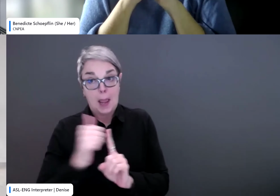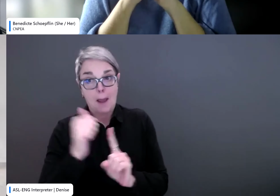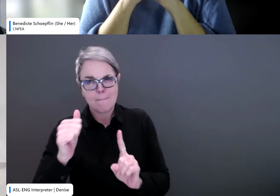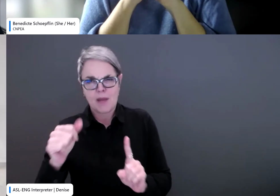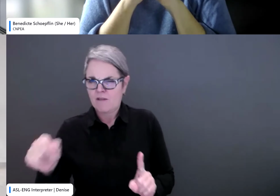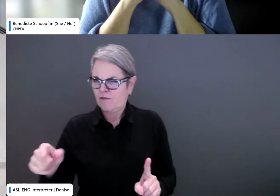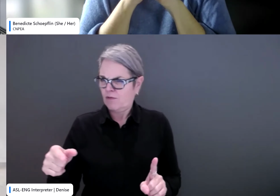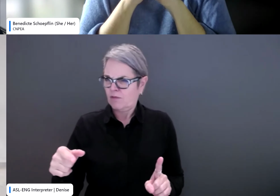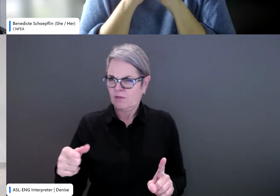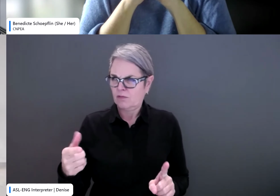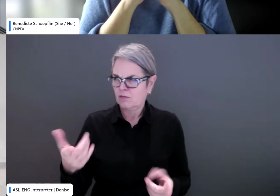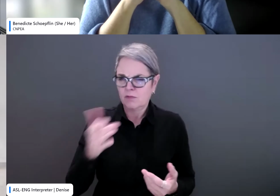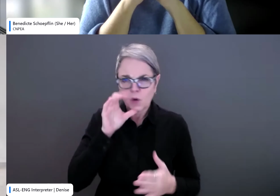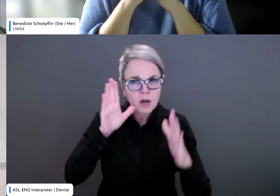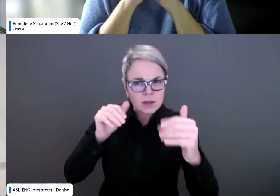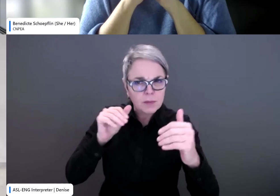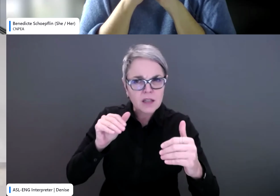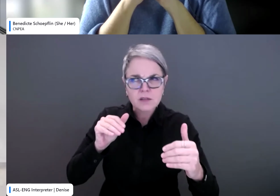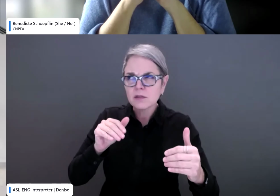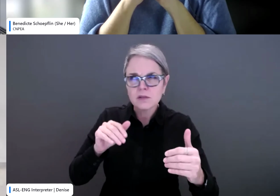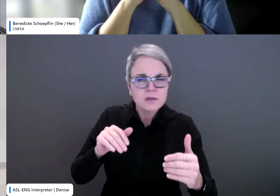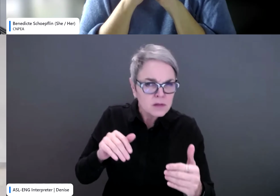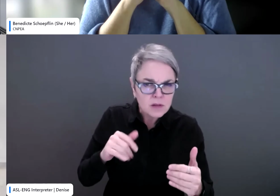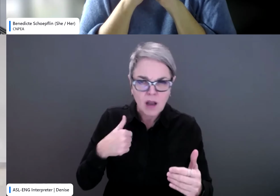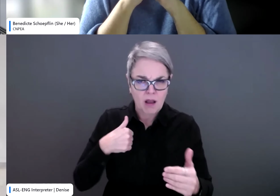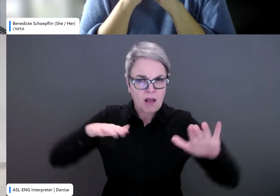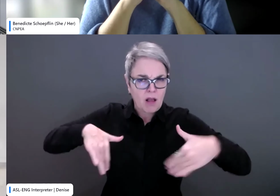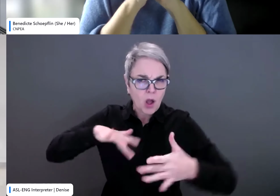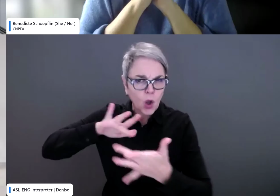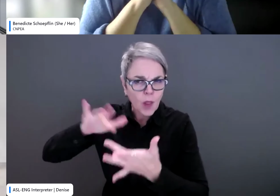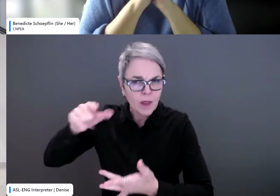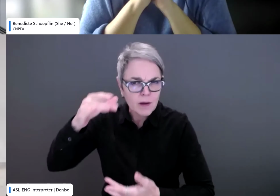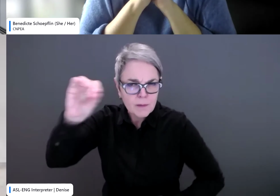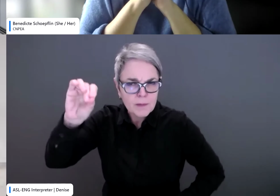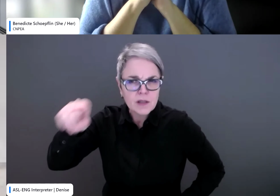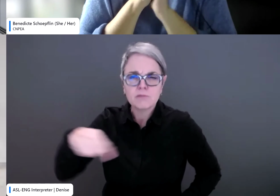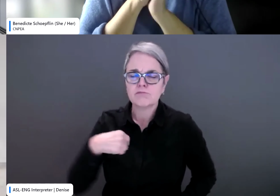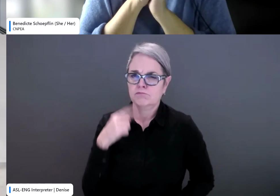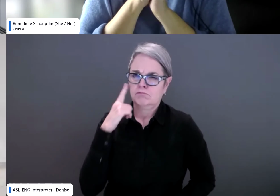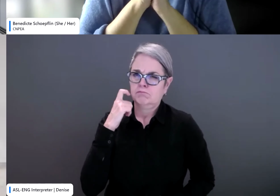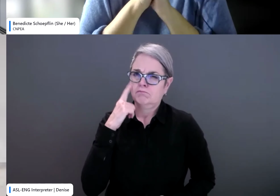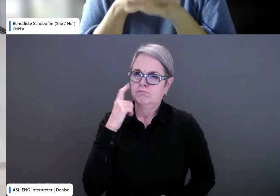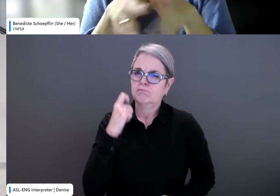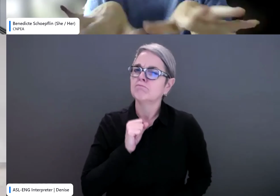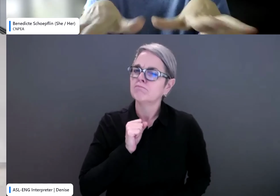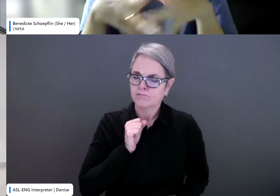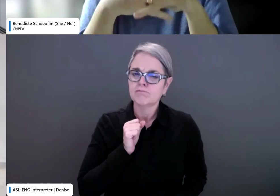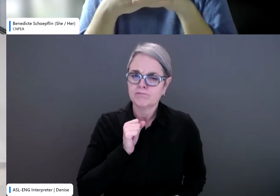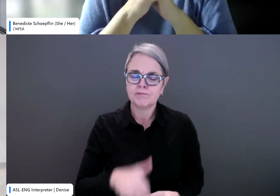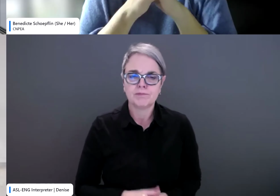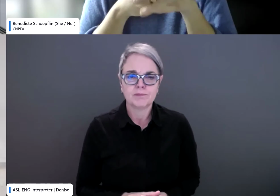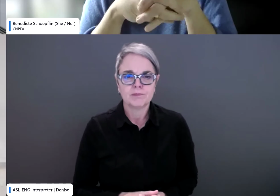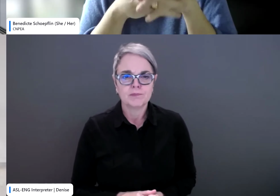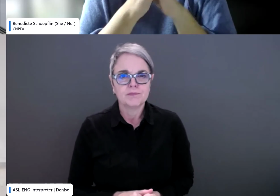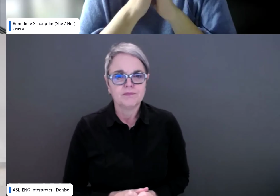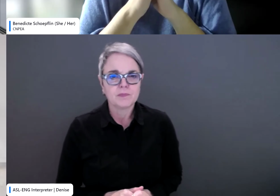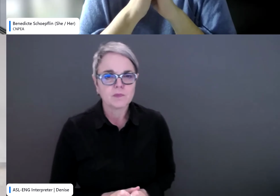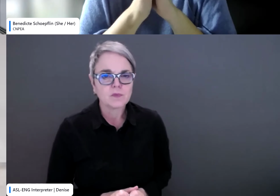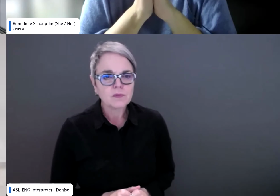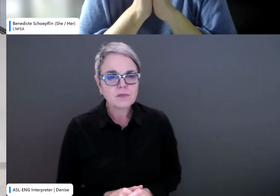out, then you need to be more skeptical. Okay. Thank you. And I think your answers are